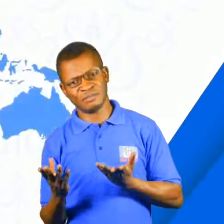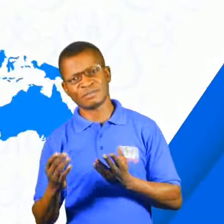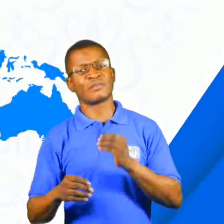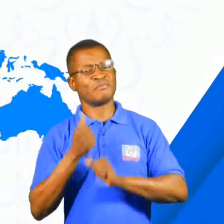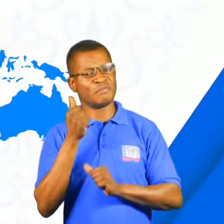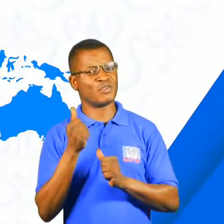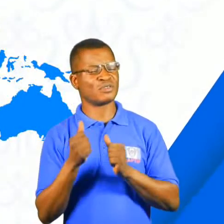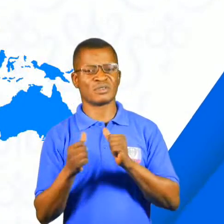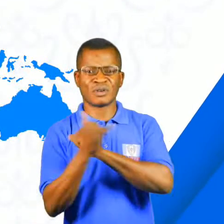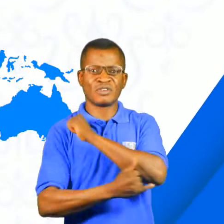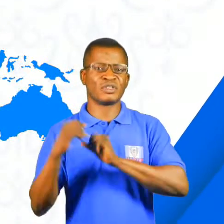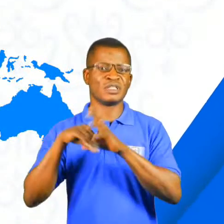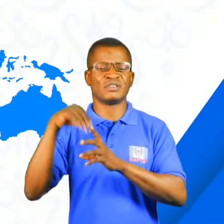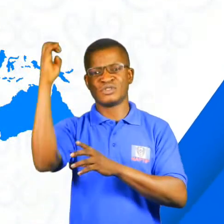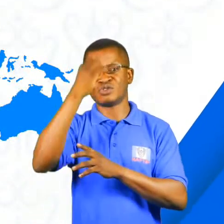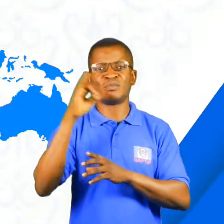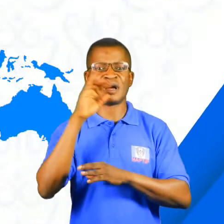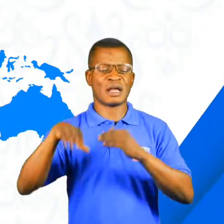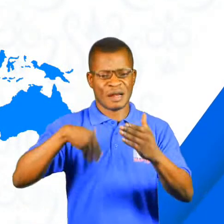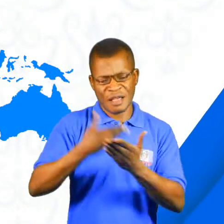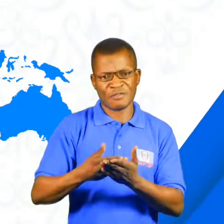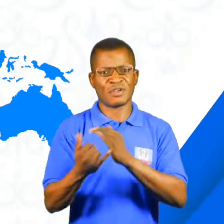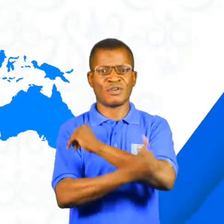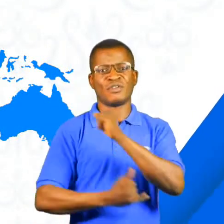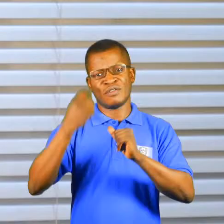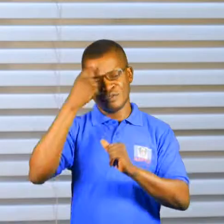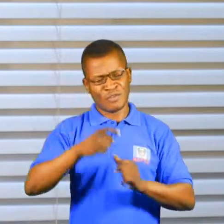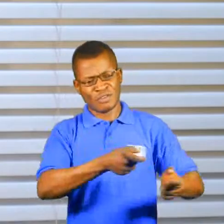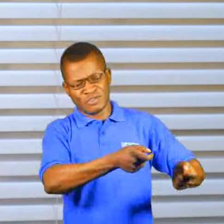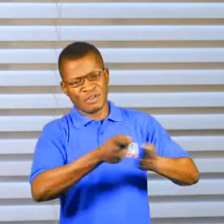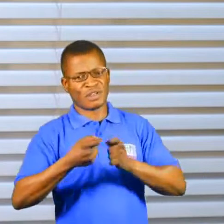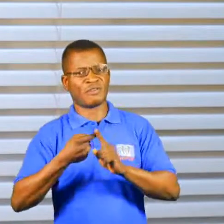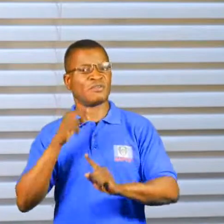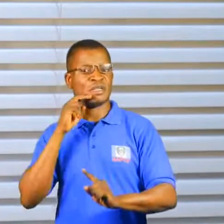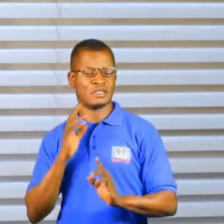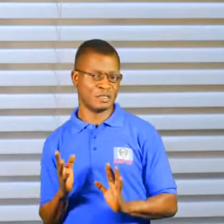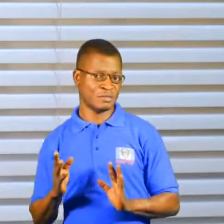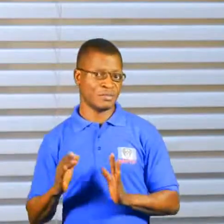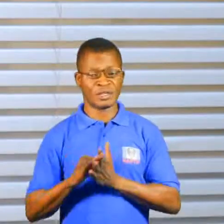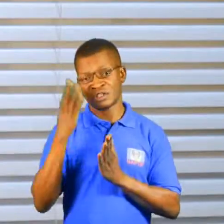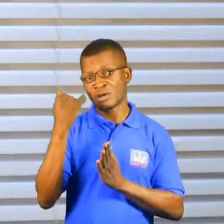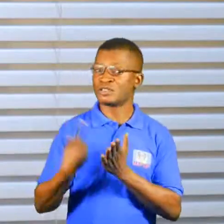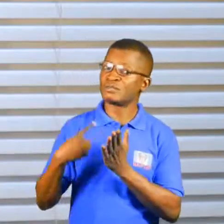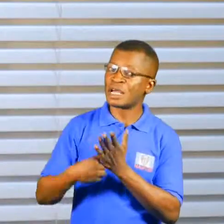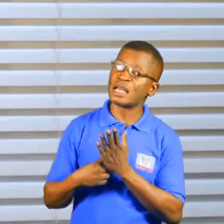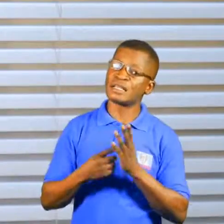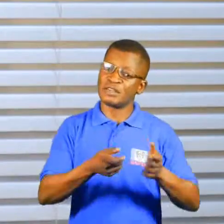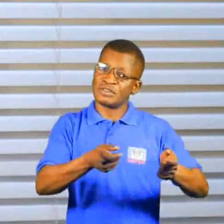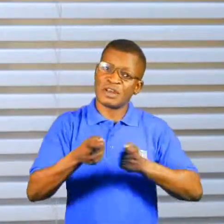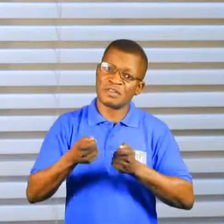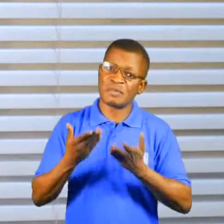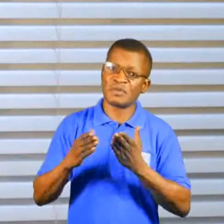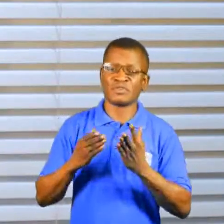Europe are destination countries for external trafficking from Nigeria. And so sometimes they